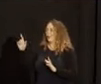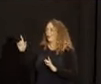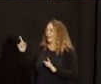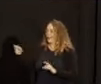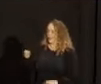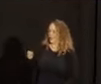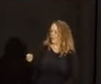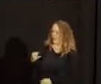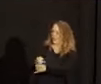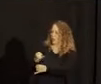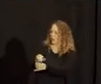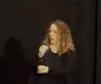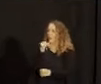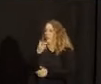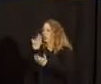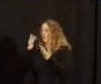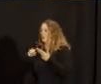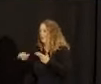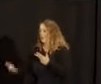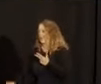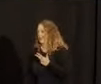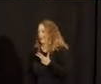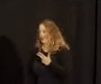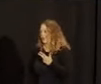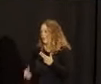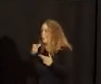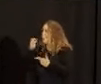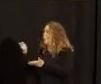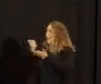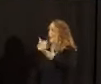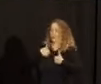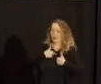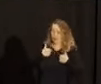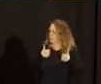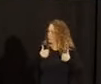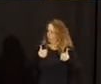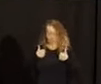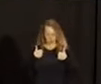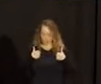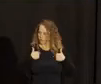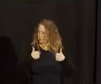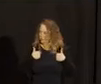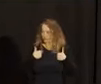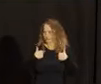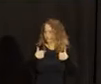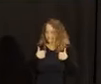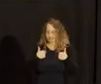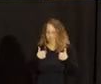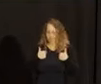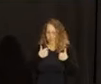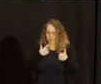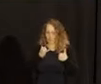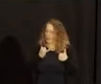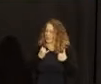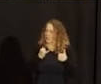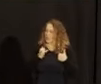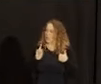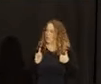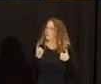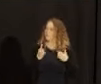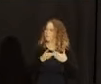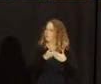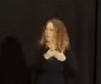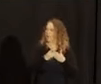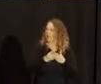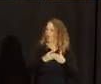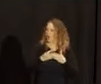institutionalized, homeless, or dead. And she's like, so we were, in some ways very much the pioneers of